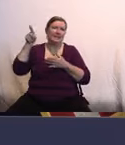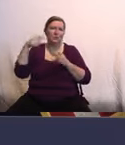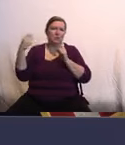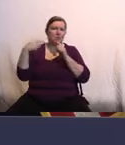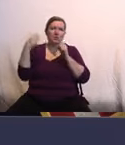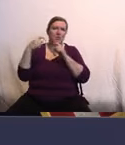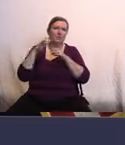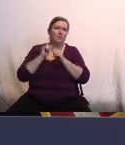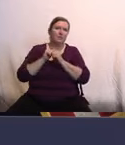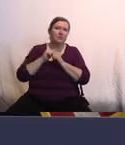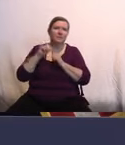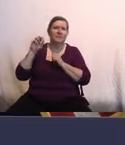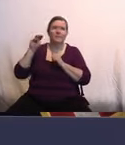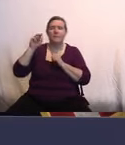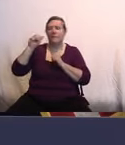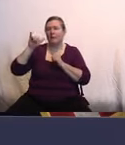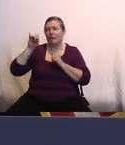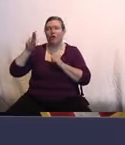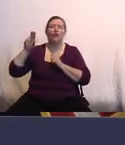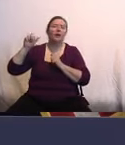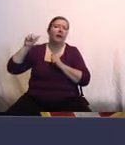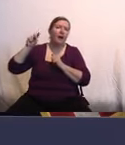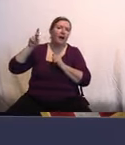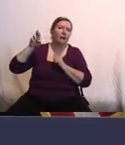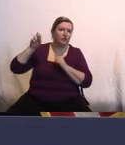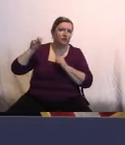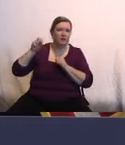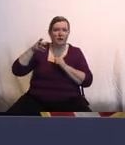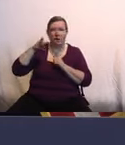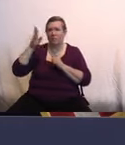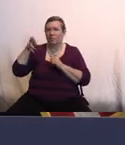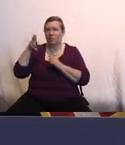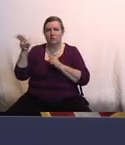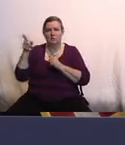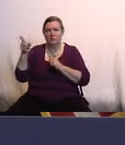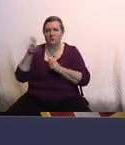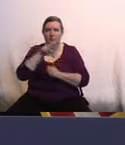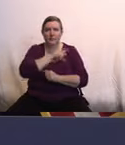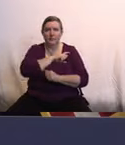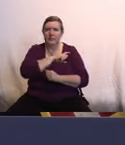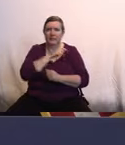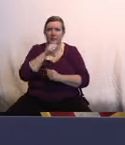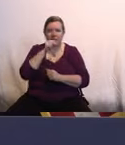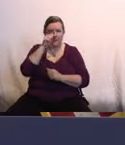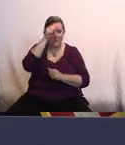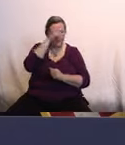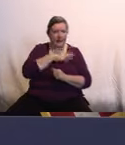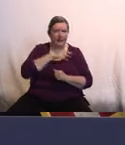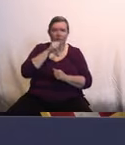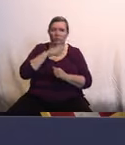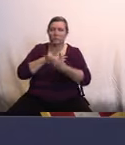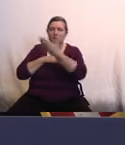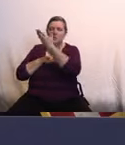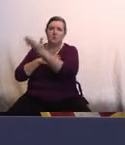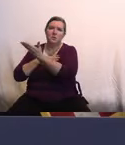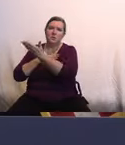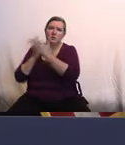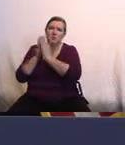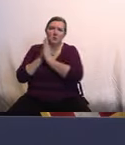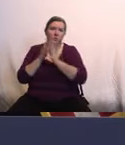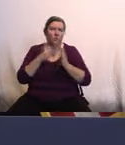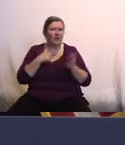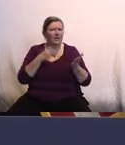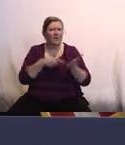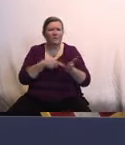weekend. God bless these women and men. But as it relates to the ongoing question of affordability and